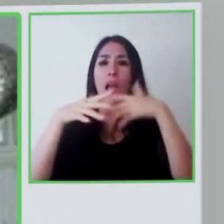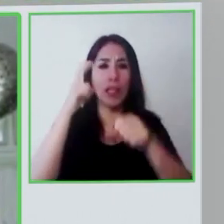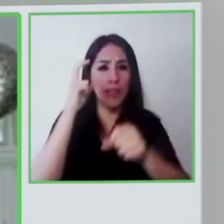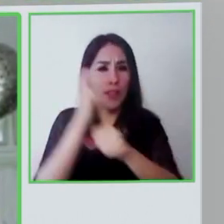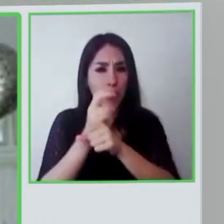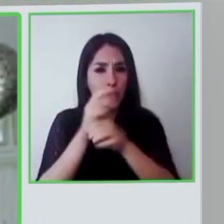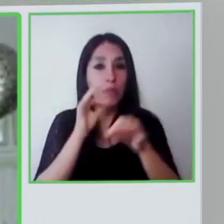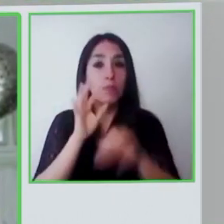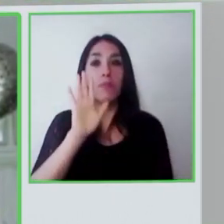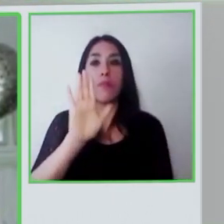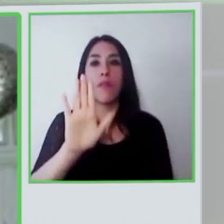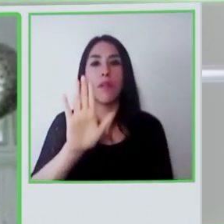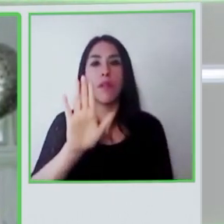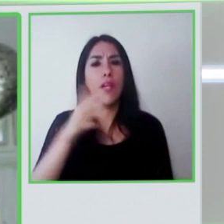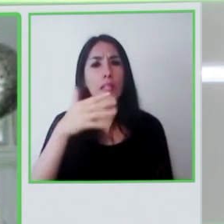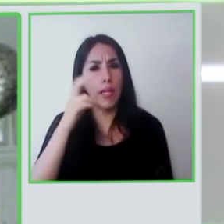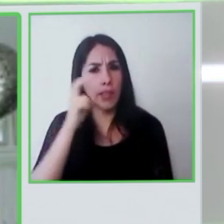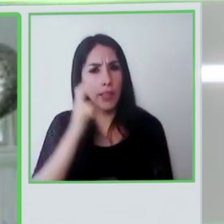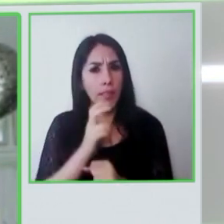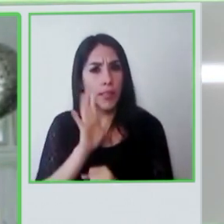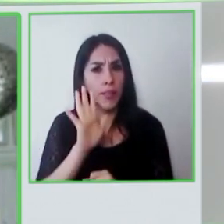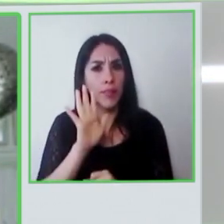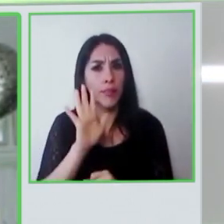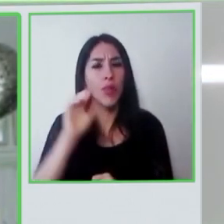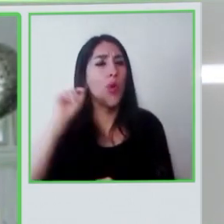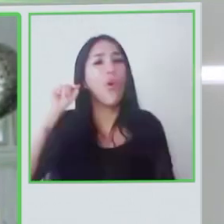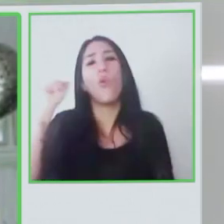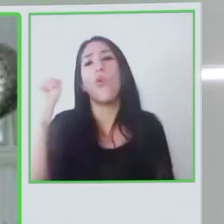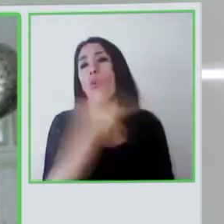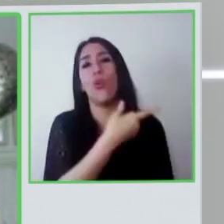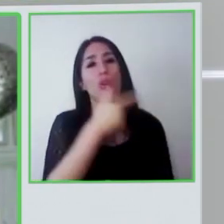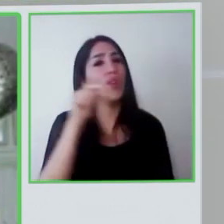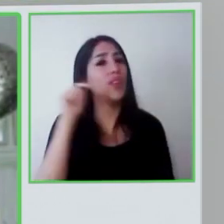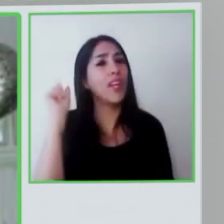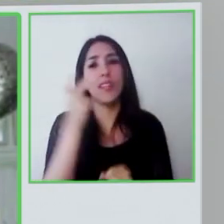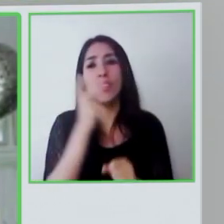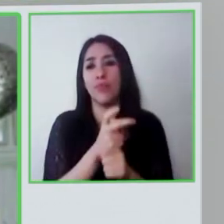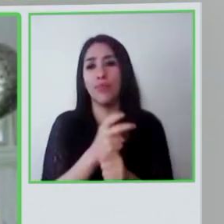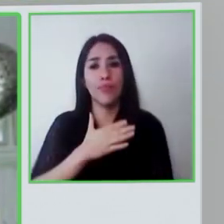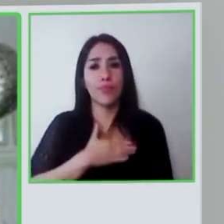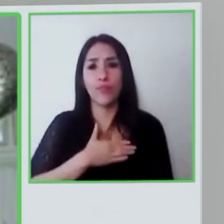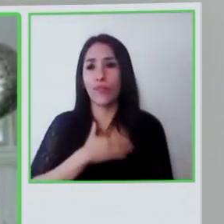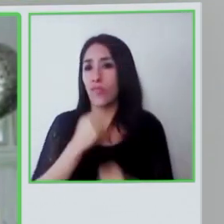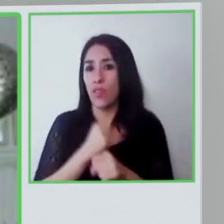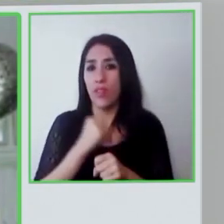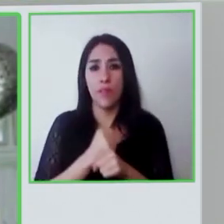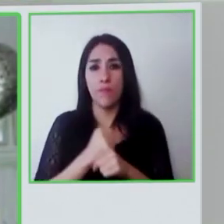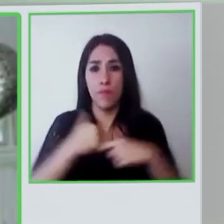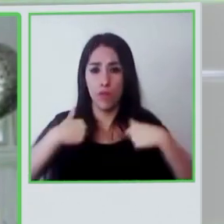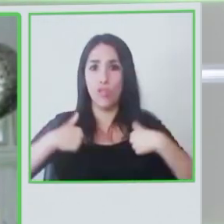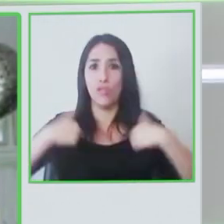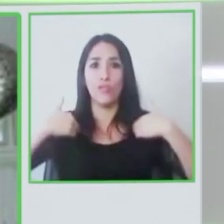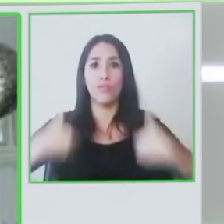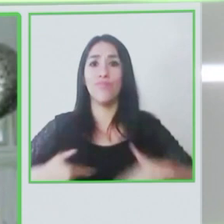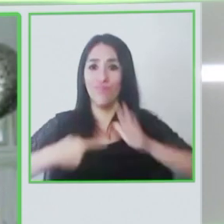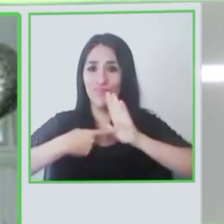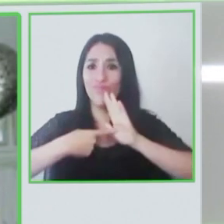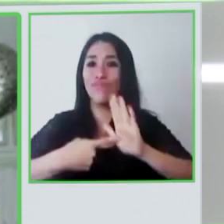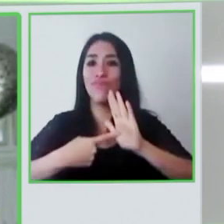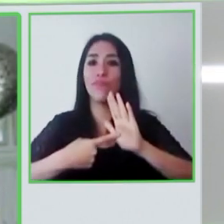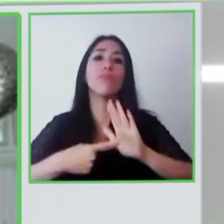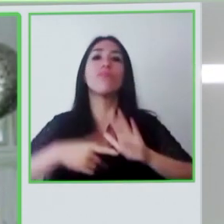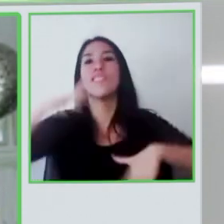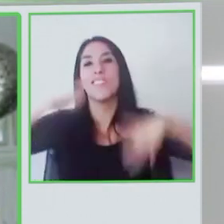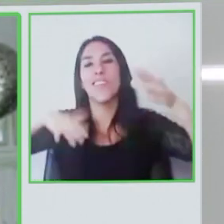truth is really difficult for everyone to be themselves, ourselves at work. So what they are doing,